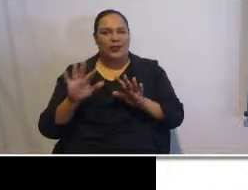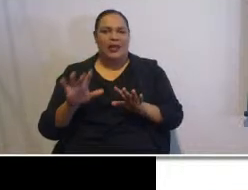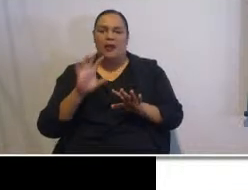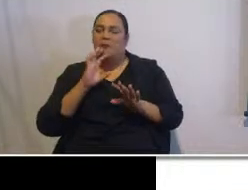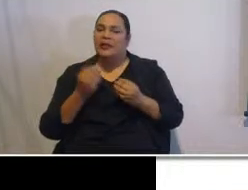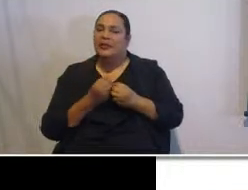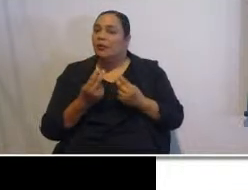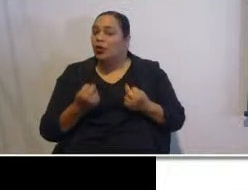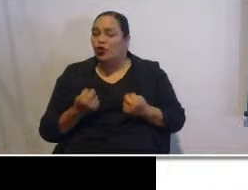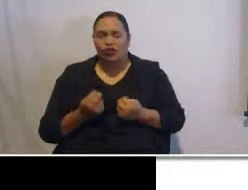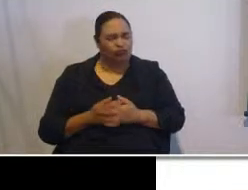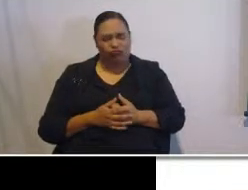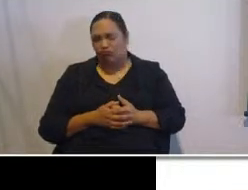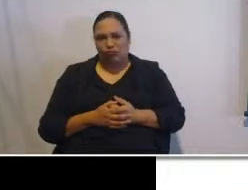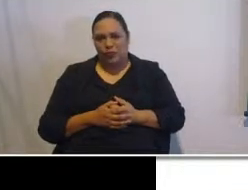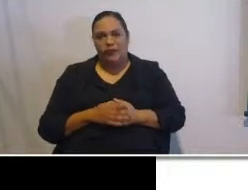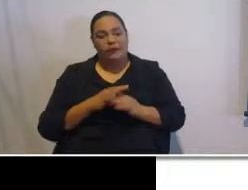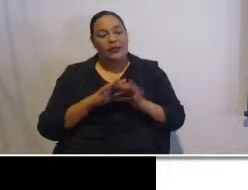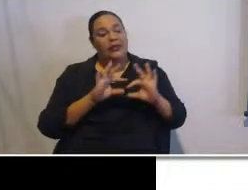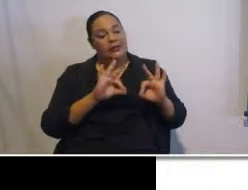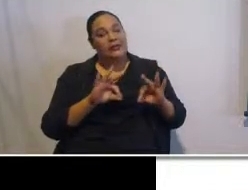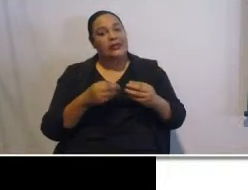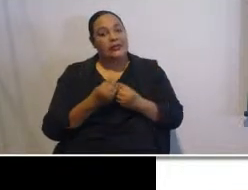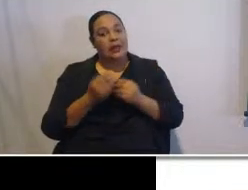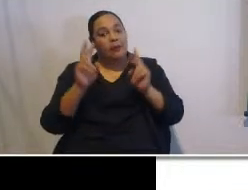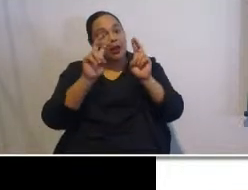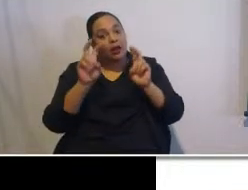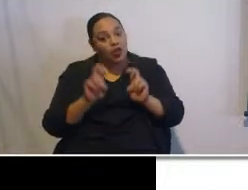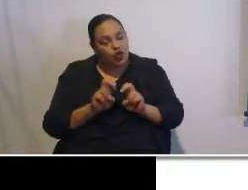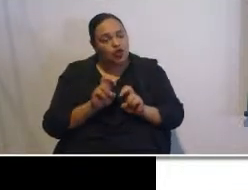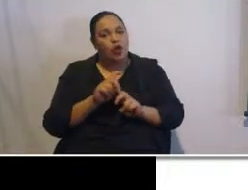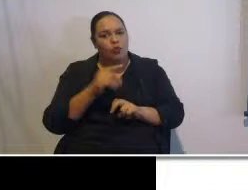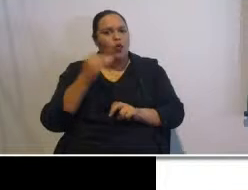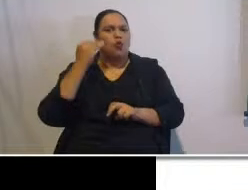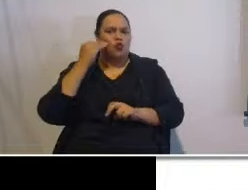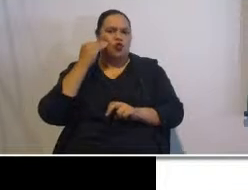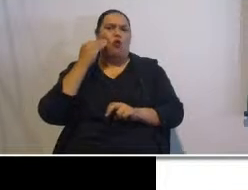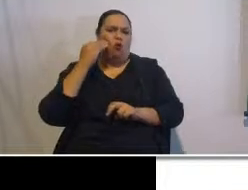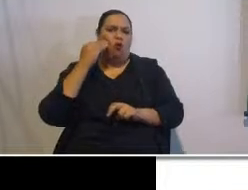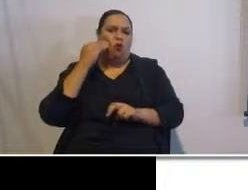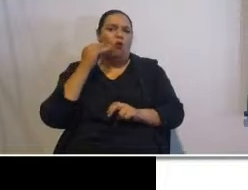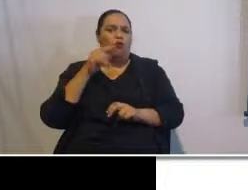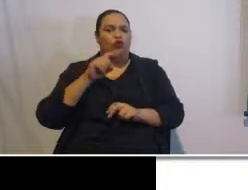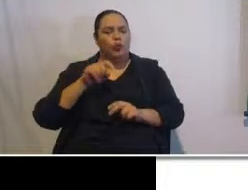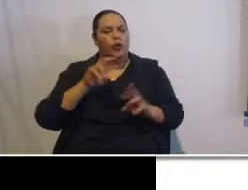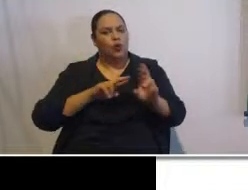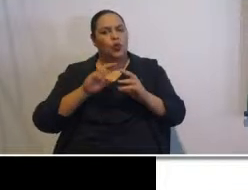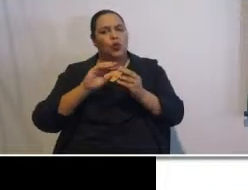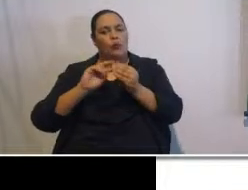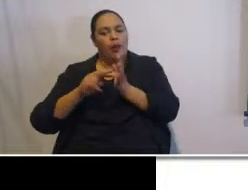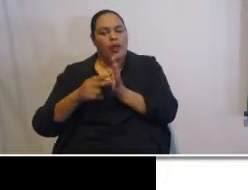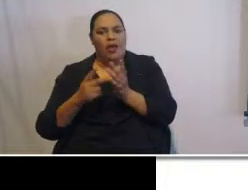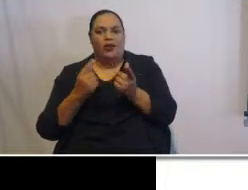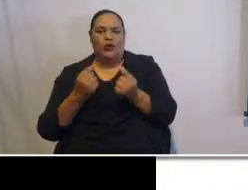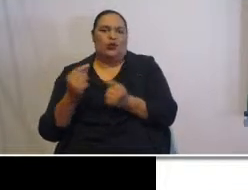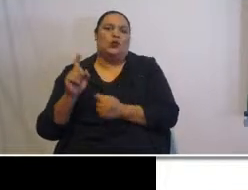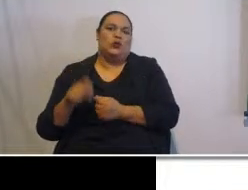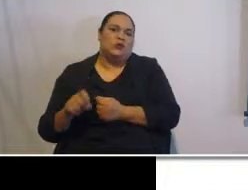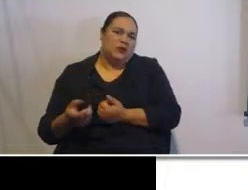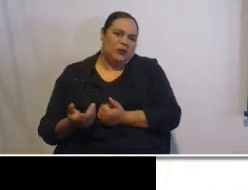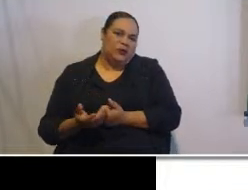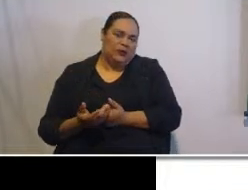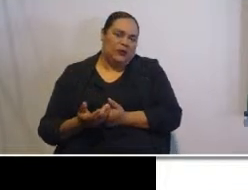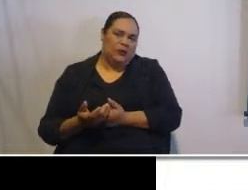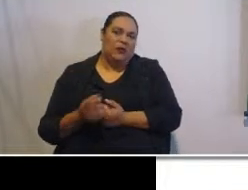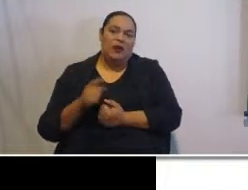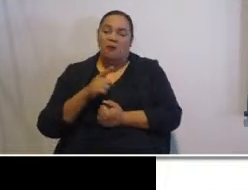new. So this is something that Eskom has known about and should have made a plan about.